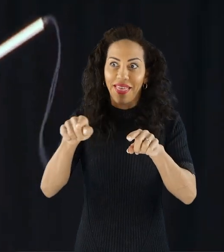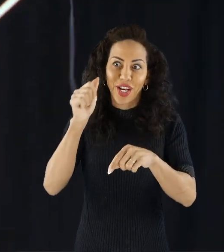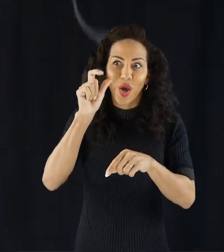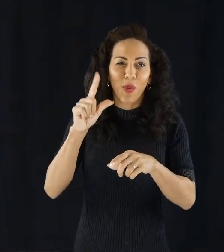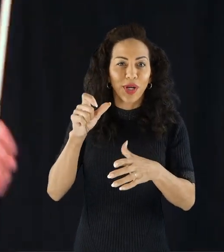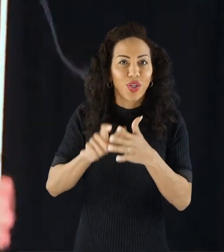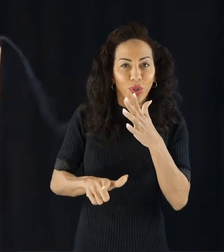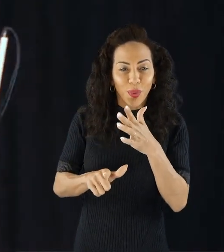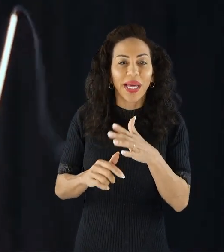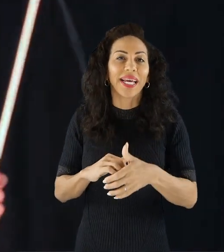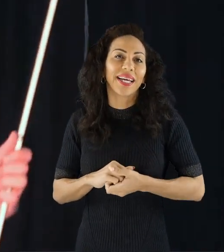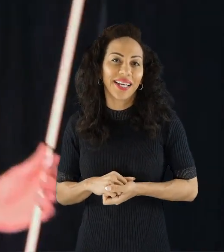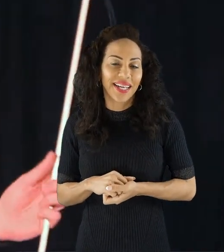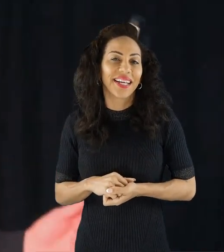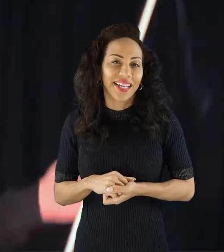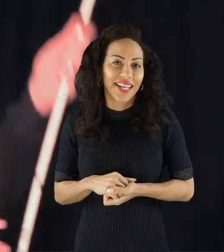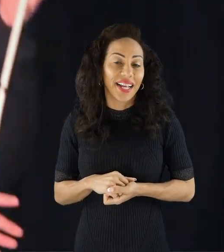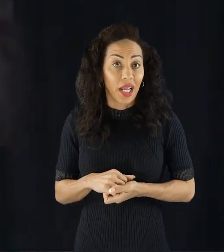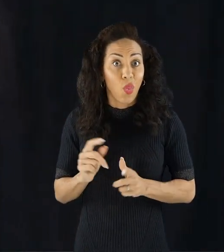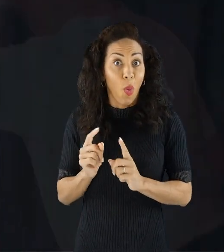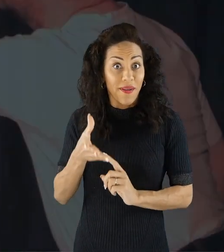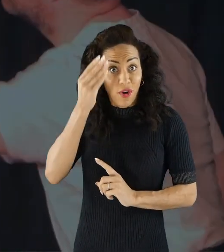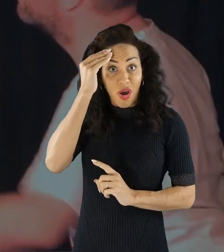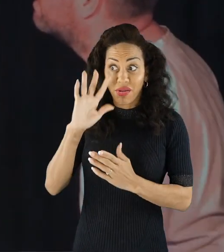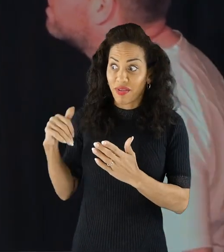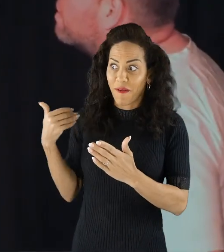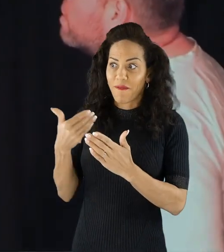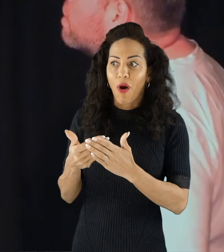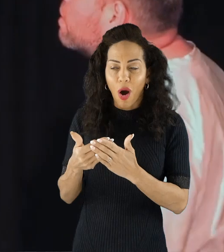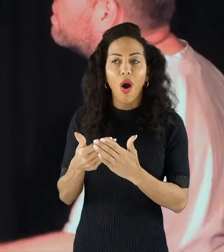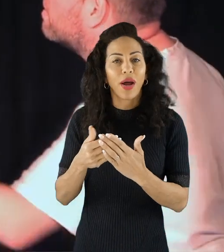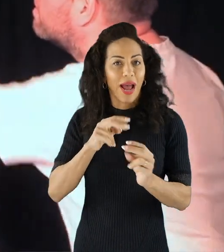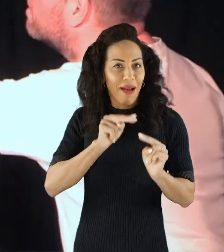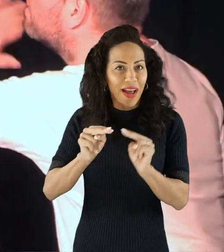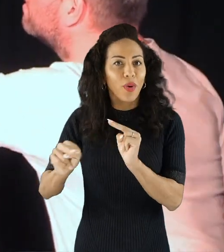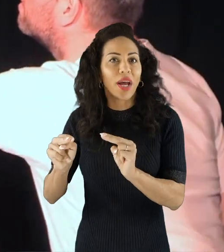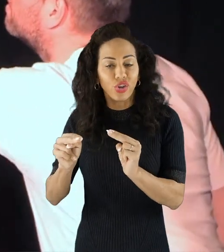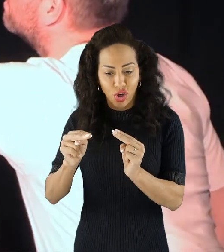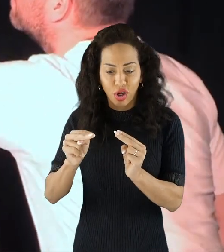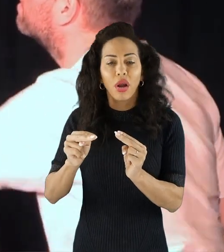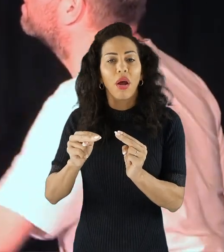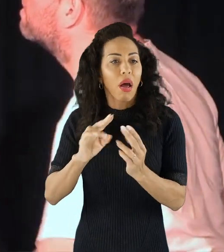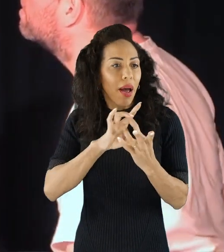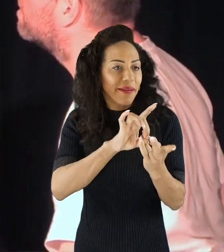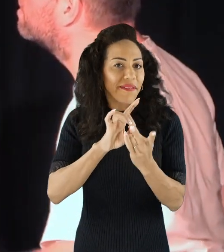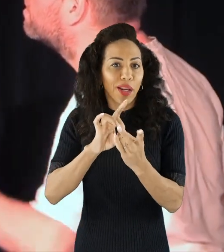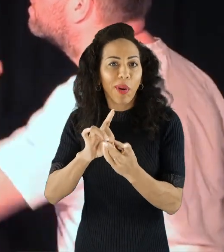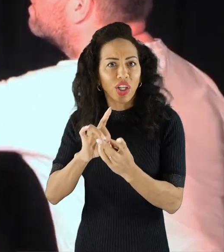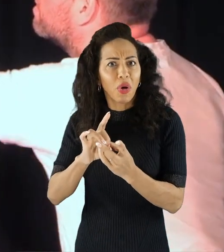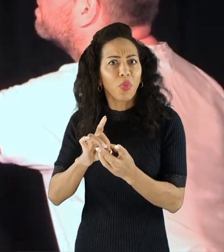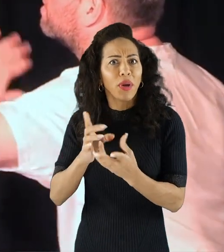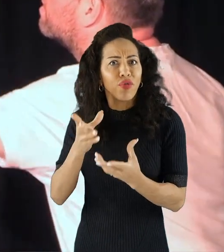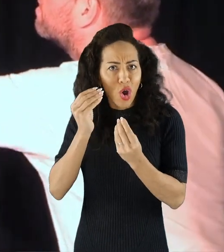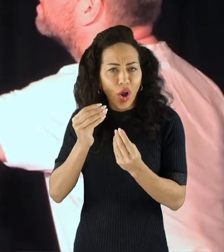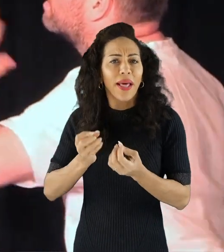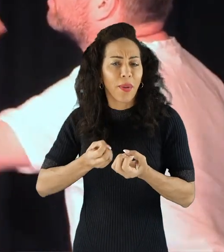do respond to what we've learnt through deep evaluation that we do with people that we engage with, because